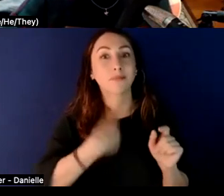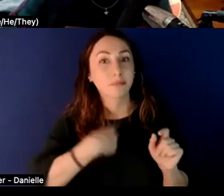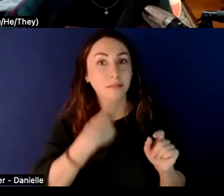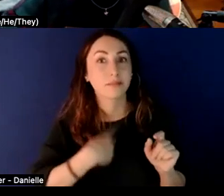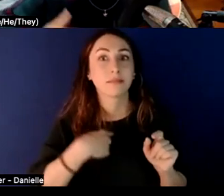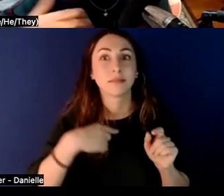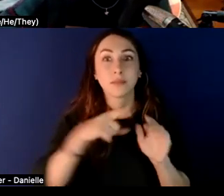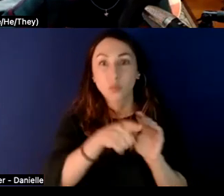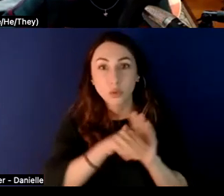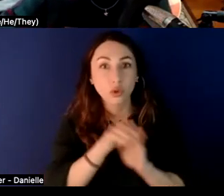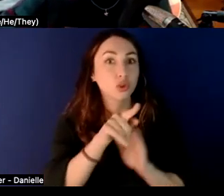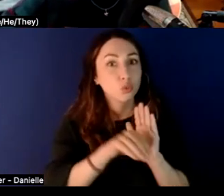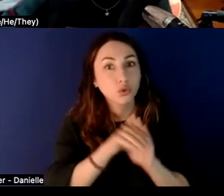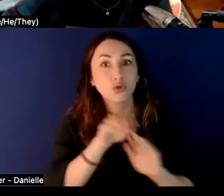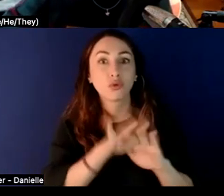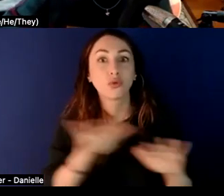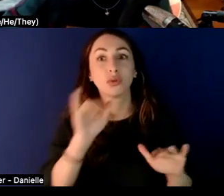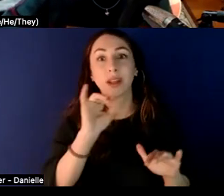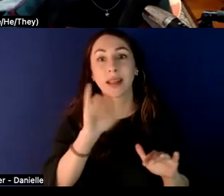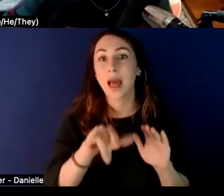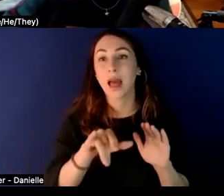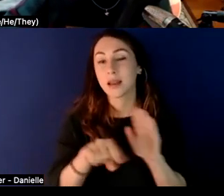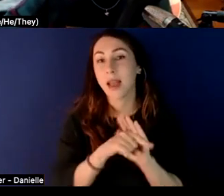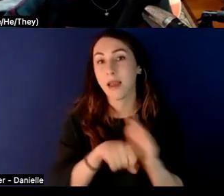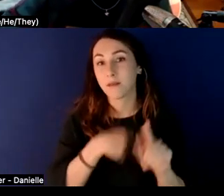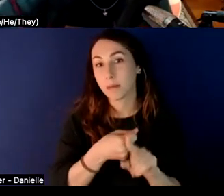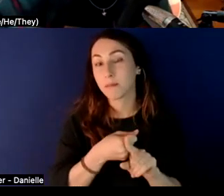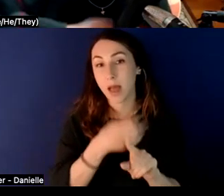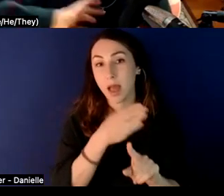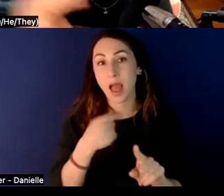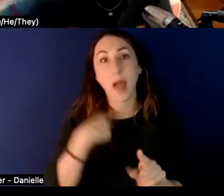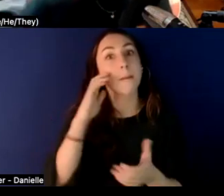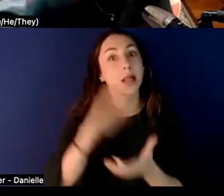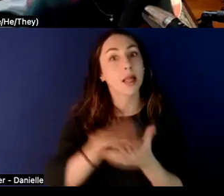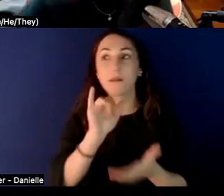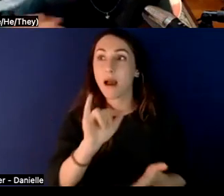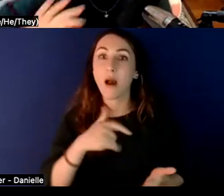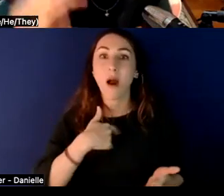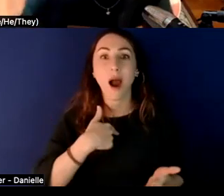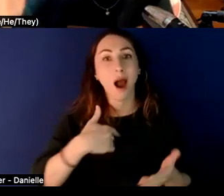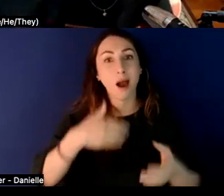and informed my young adulthood for me to believe that I'm this